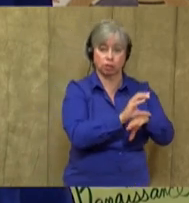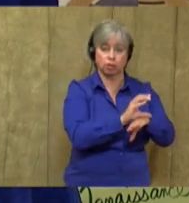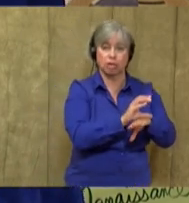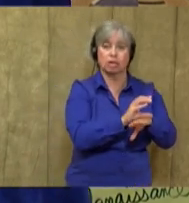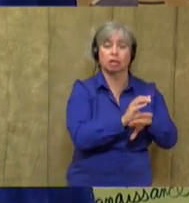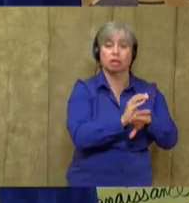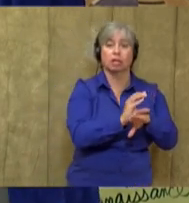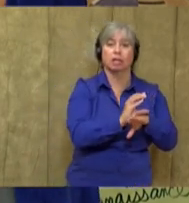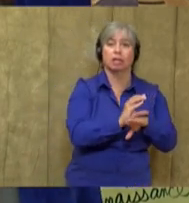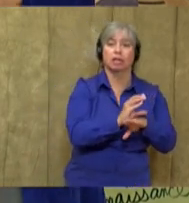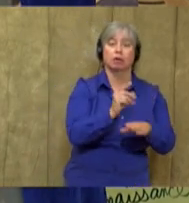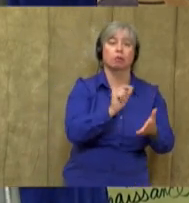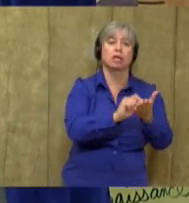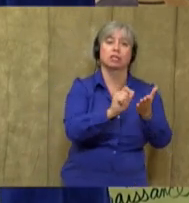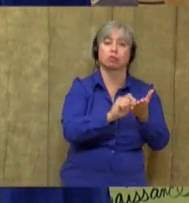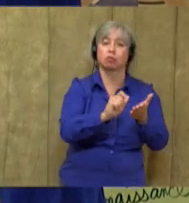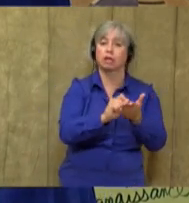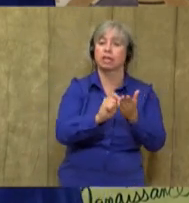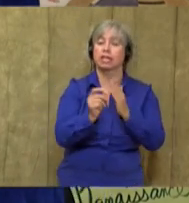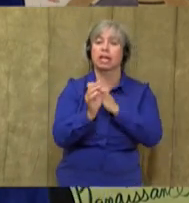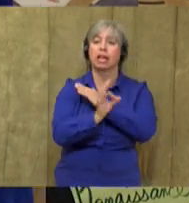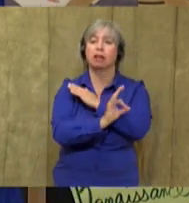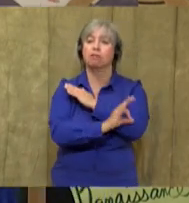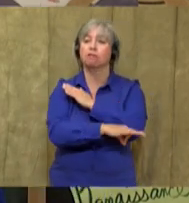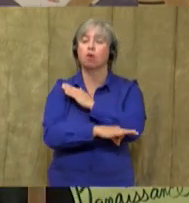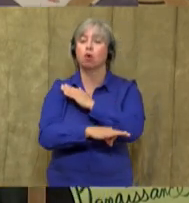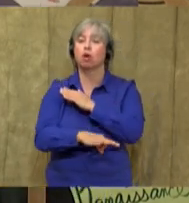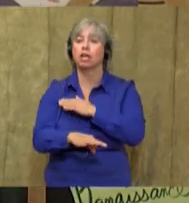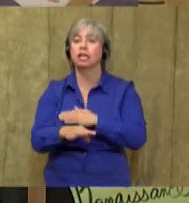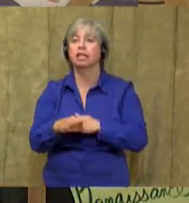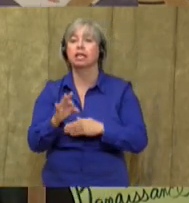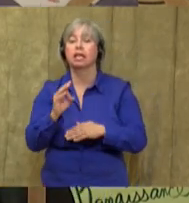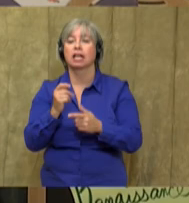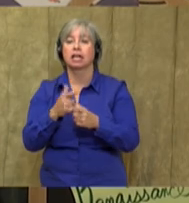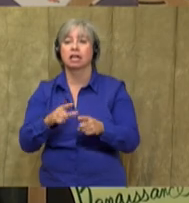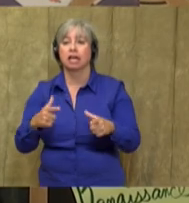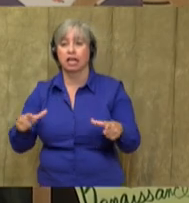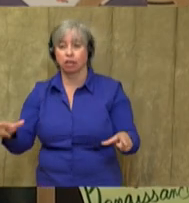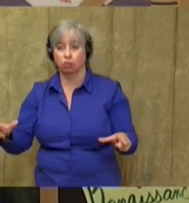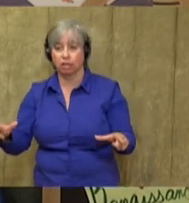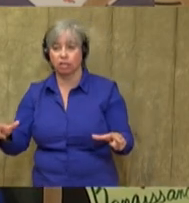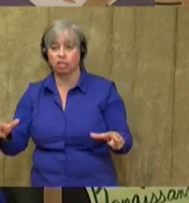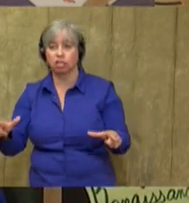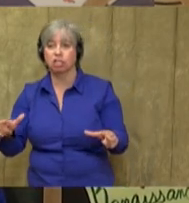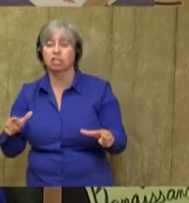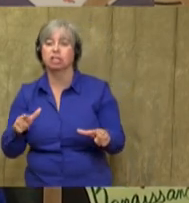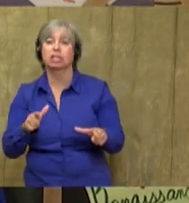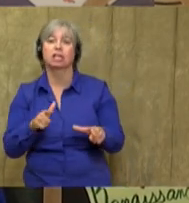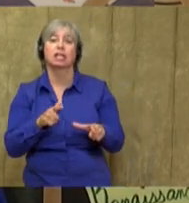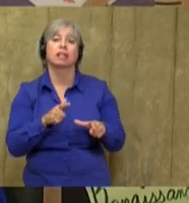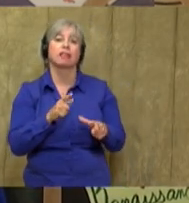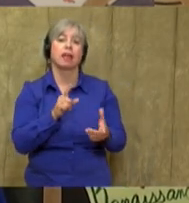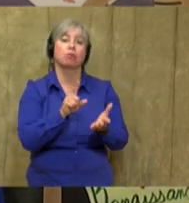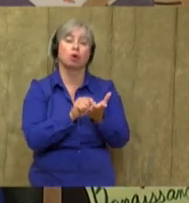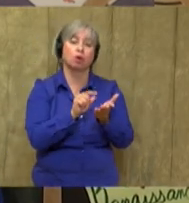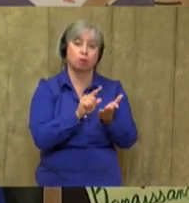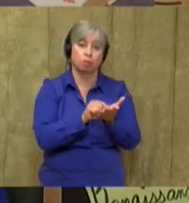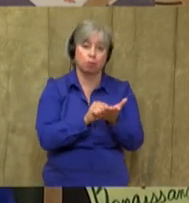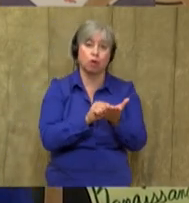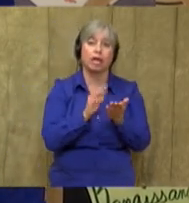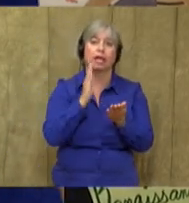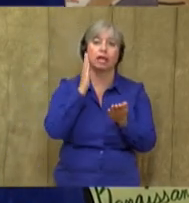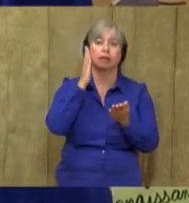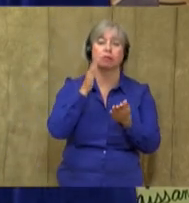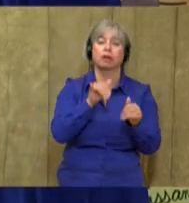you did not understand. Finally, they're going to print the Bible in the vernacular, which is a language that the people could